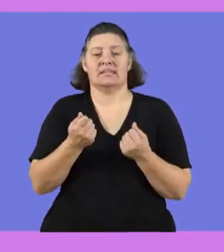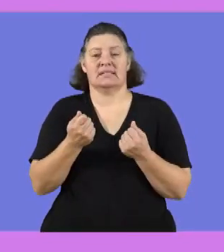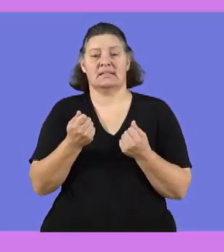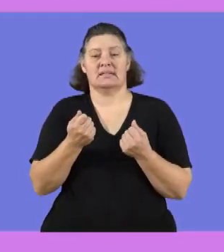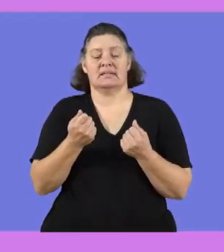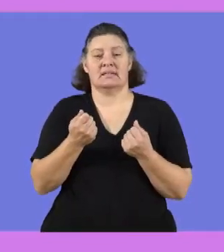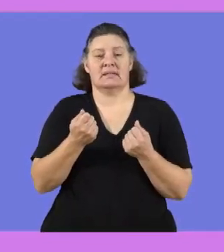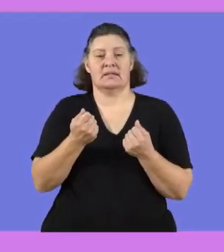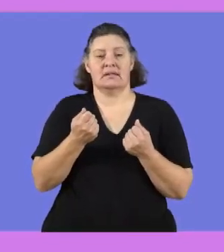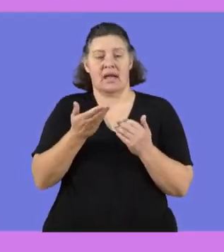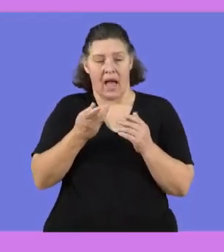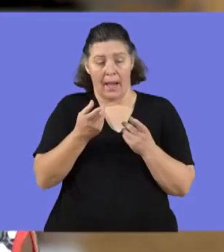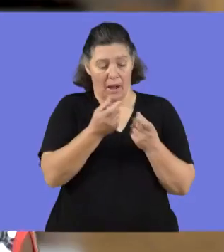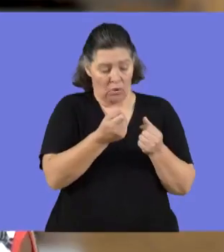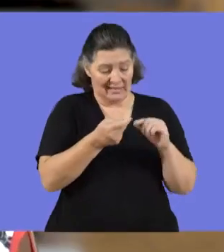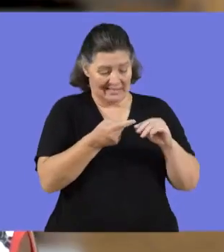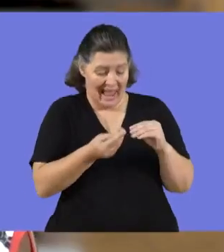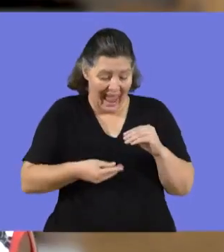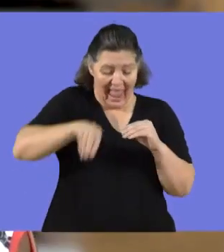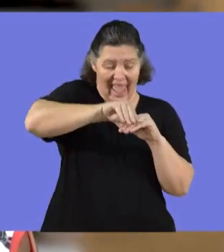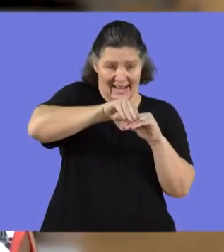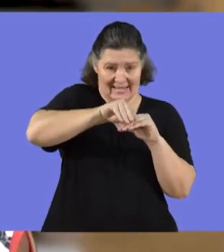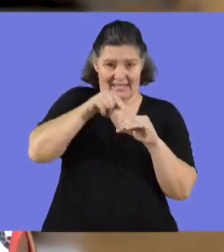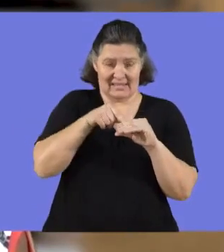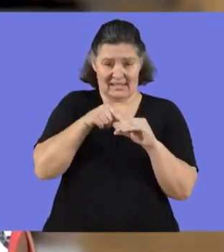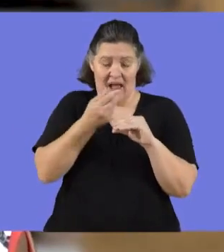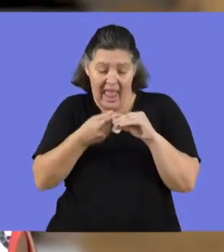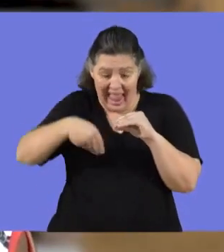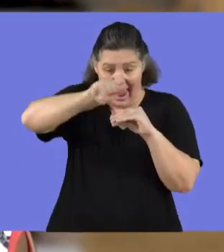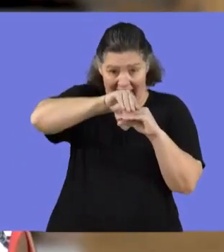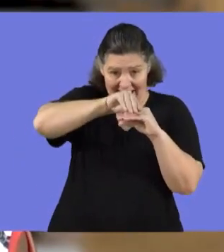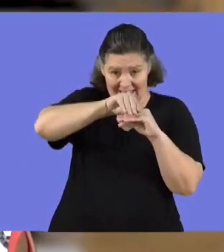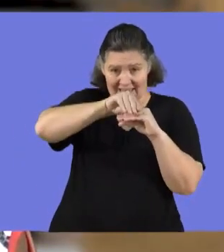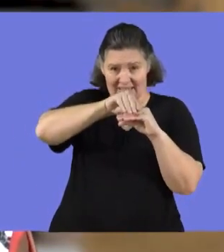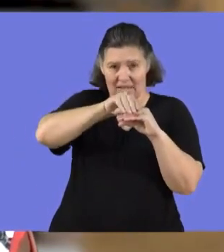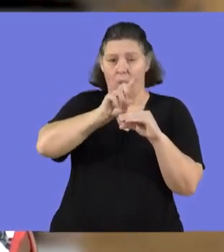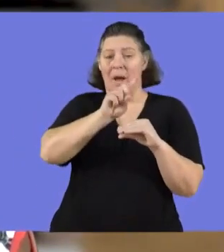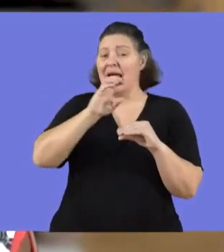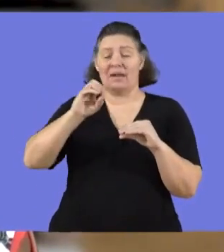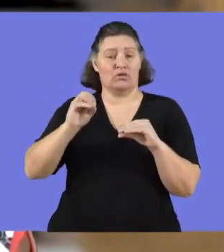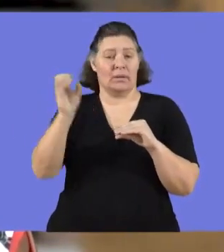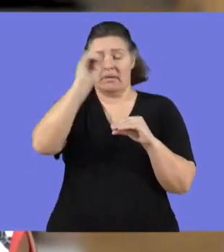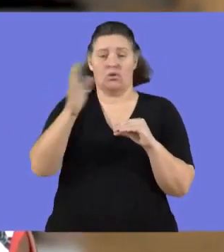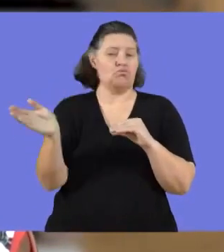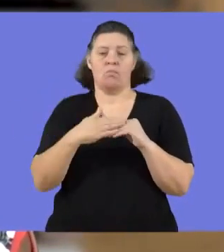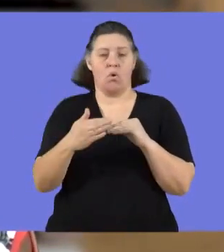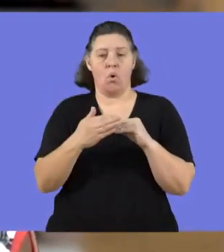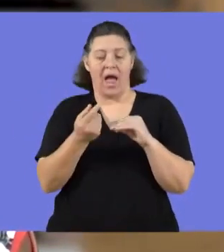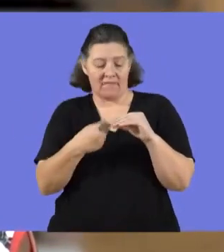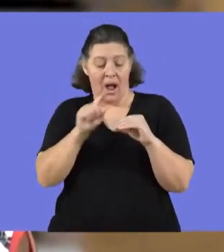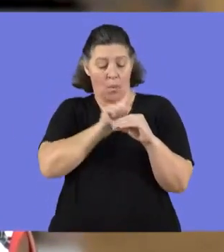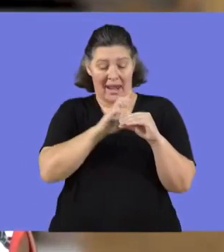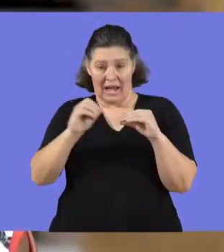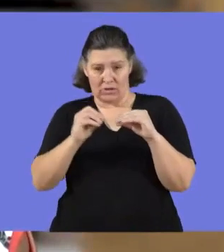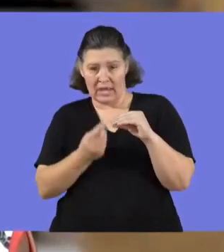up price, we are talking about the price whereby there's an increase added. So when an increase is added,